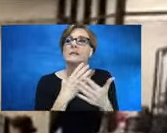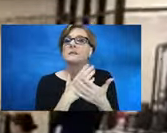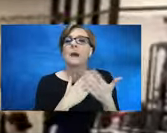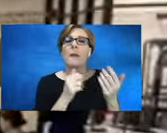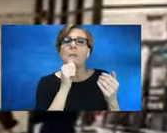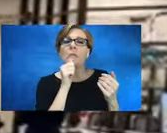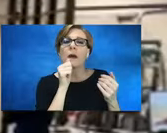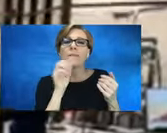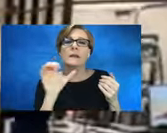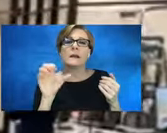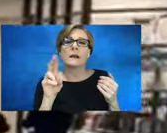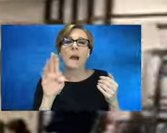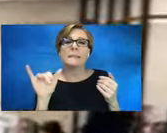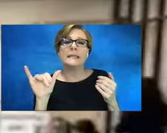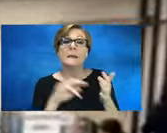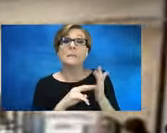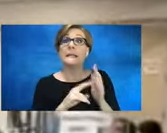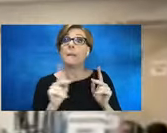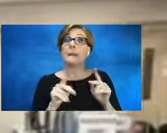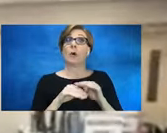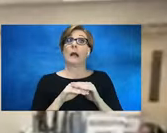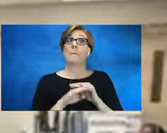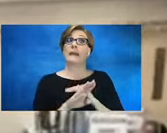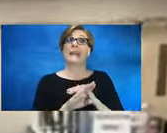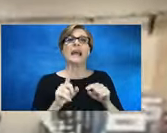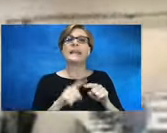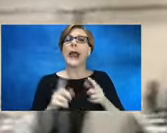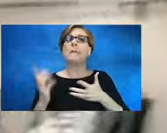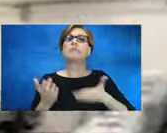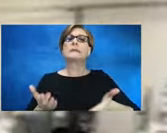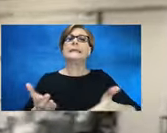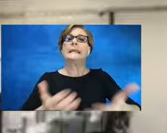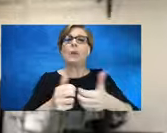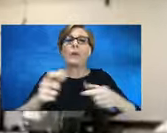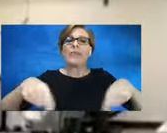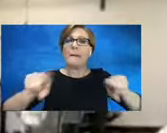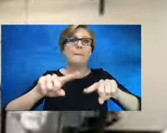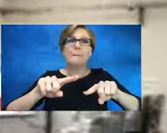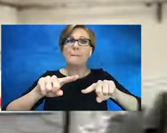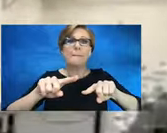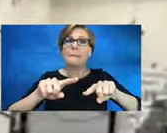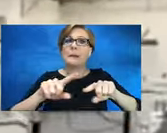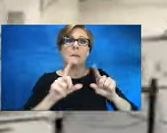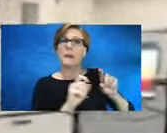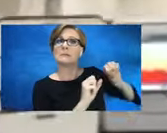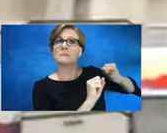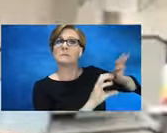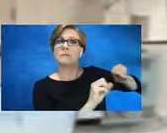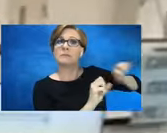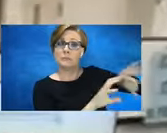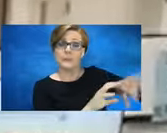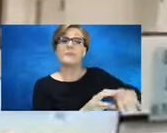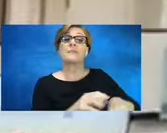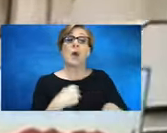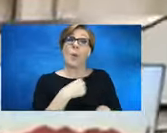cubbies where they would store all their items. But we've implemented physical security. And the Department of Homeland